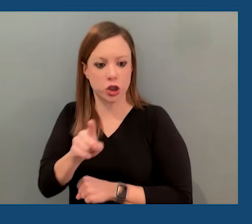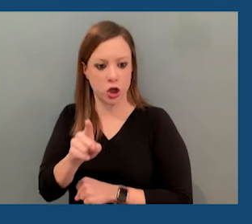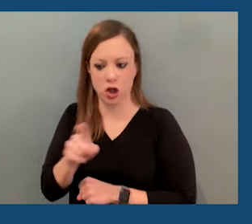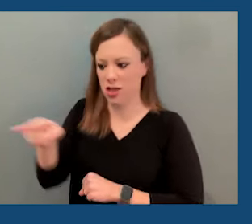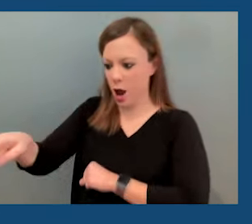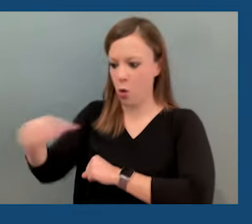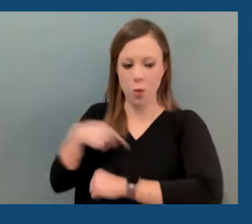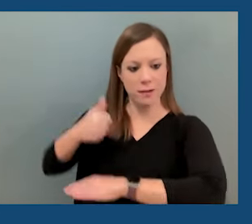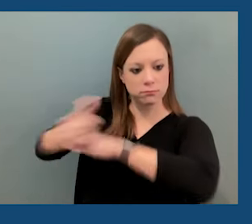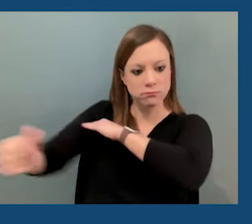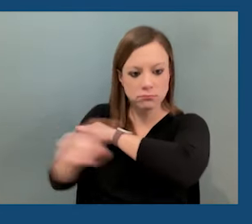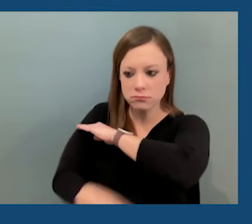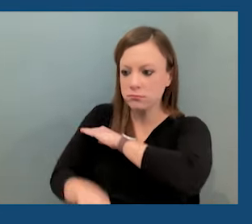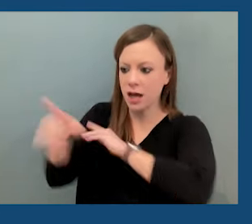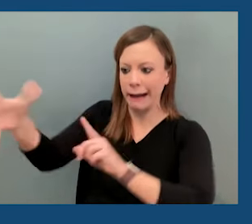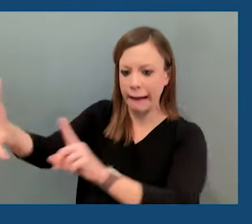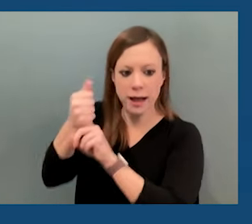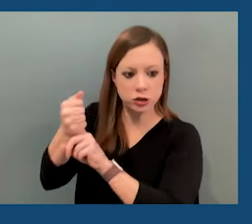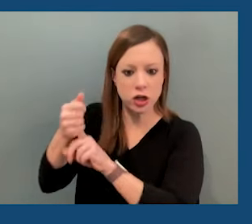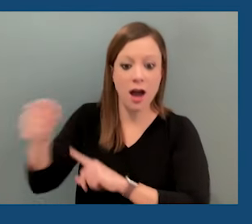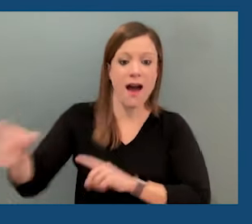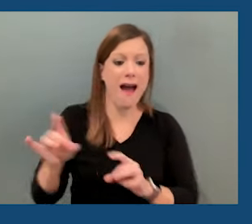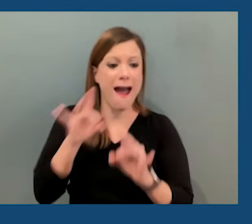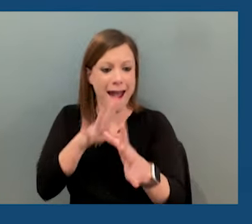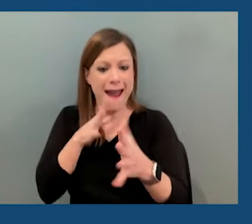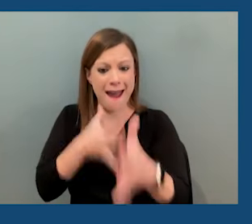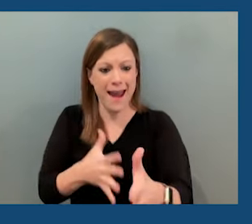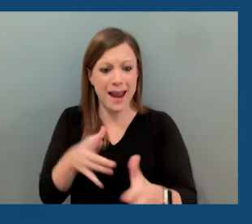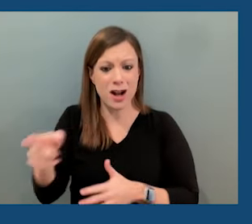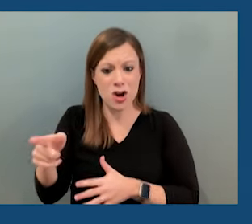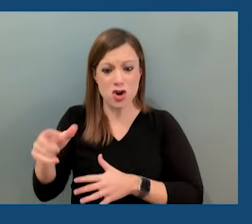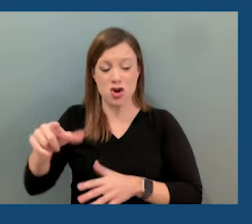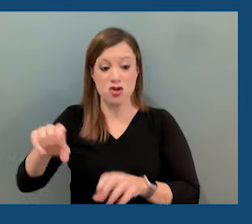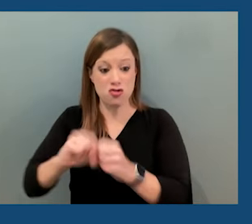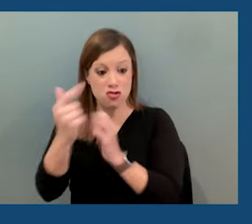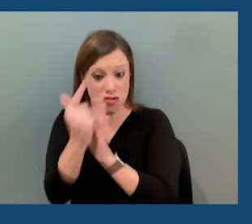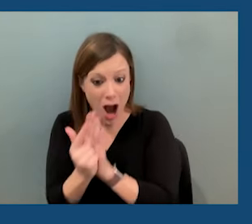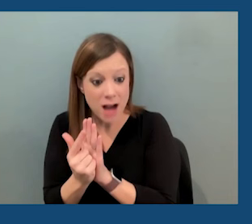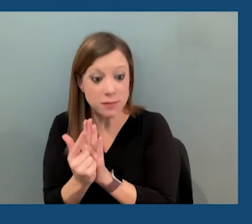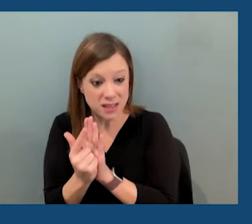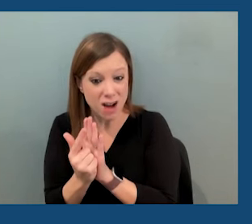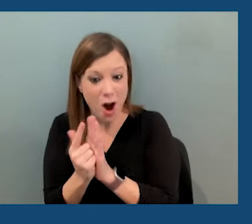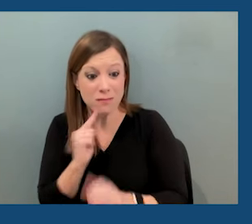last year, that hate crimes are bail eligible. This year I'm also trying to